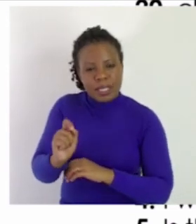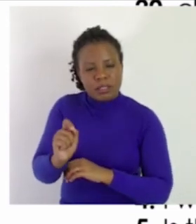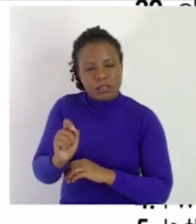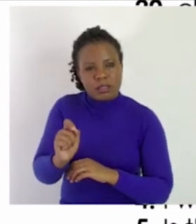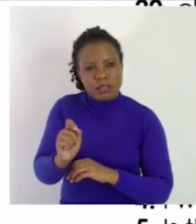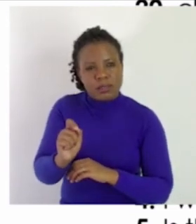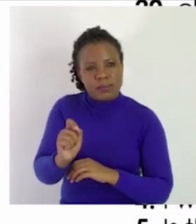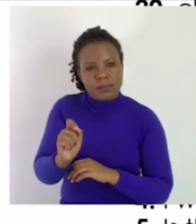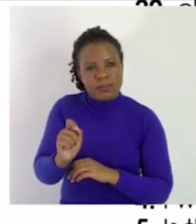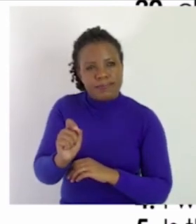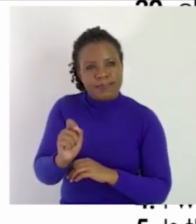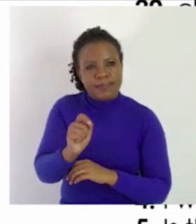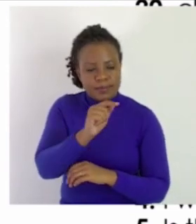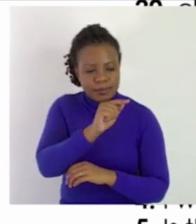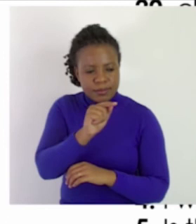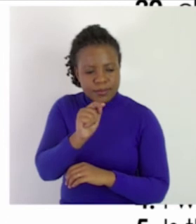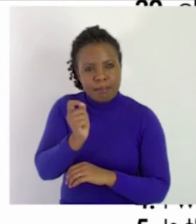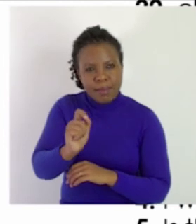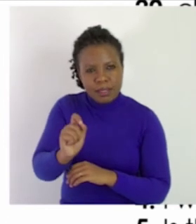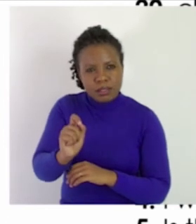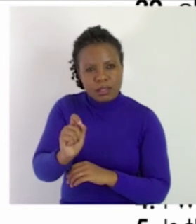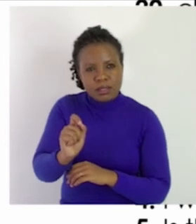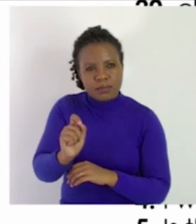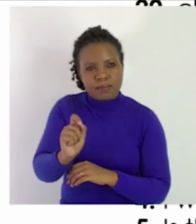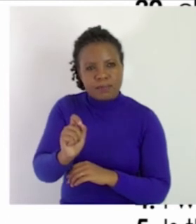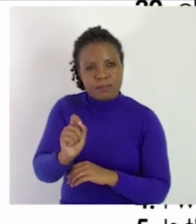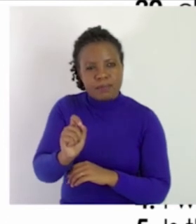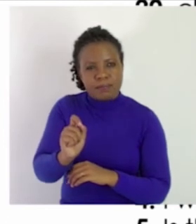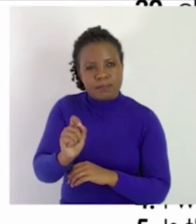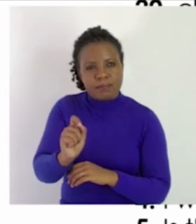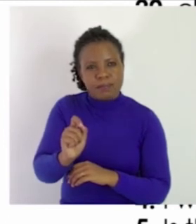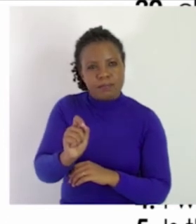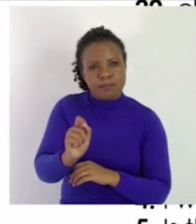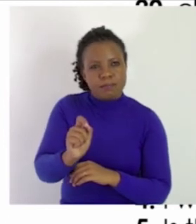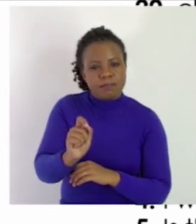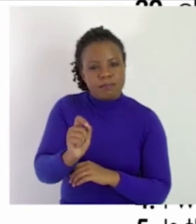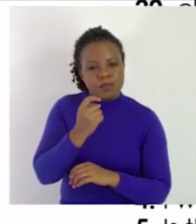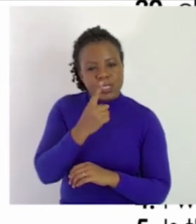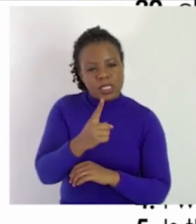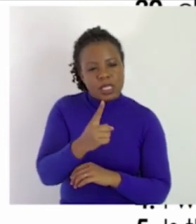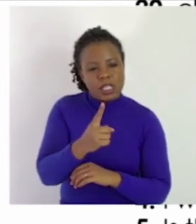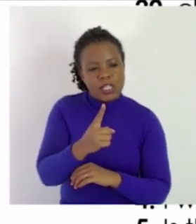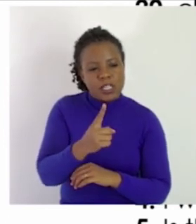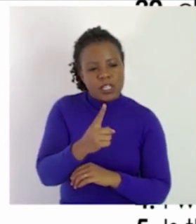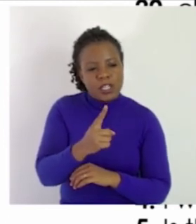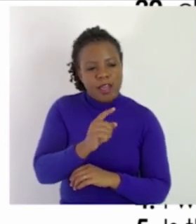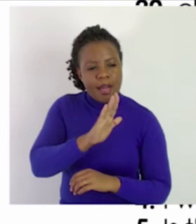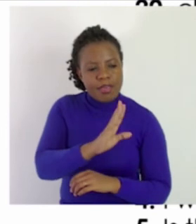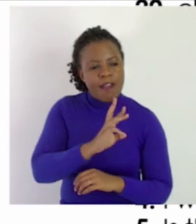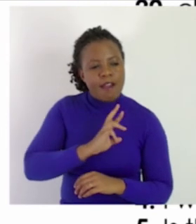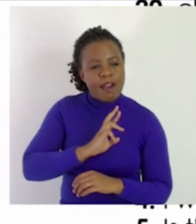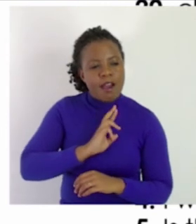the table. There are dash pens on the table. Do we say there are